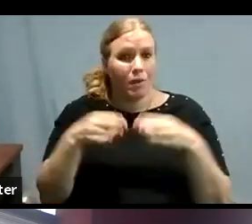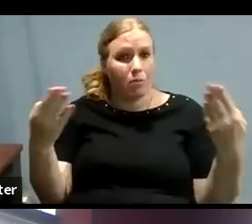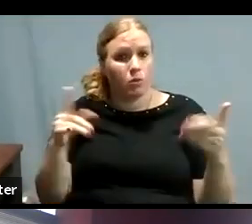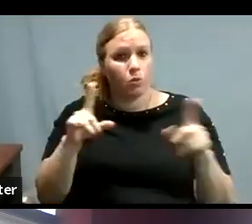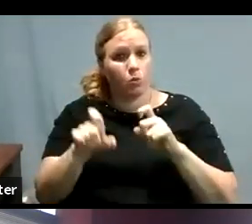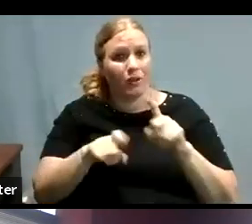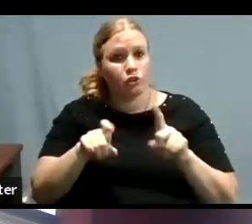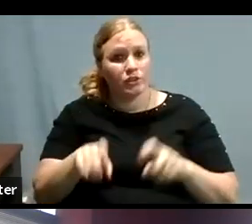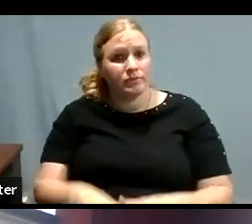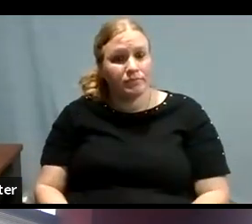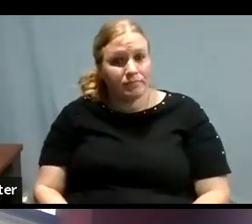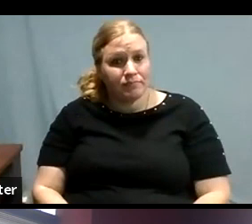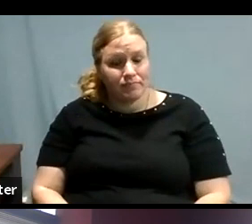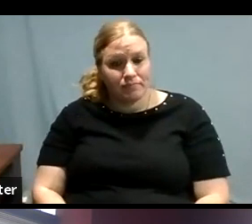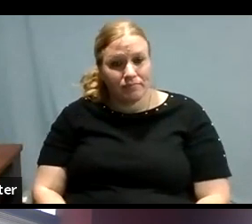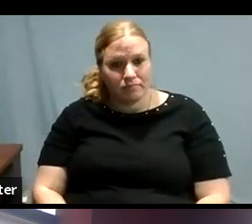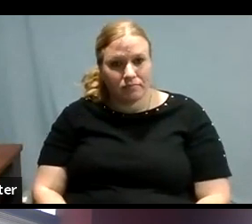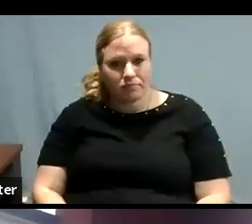questions.